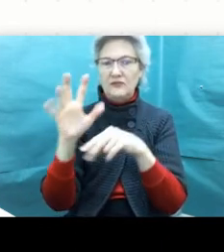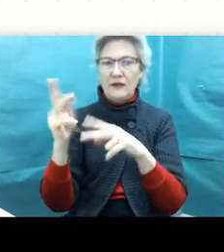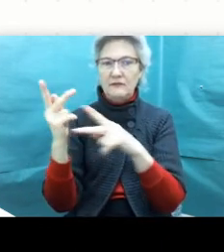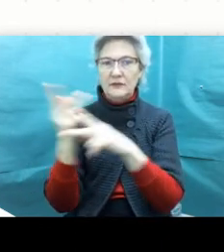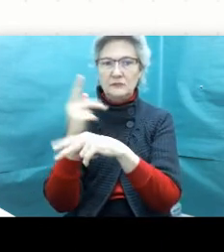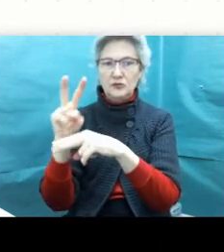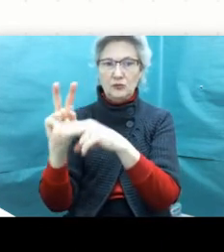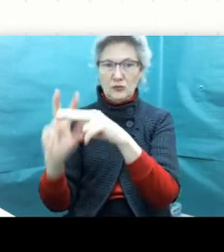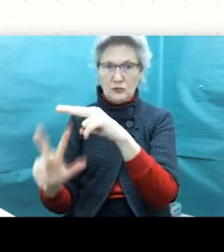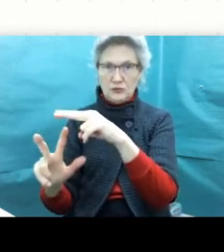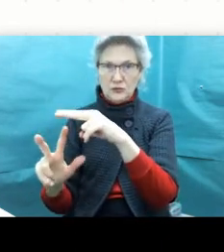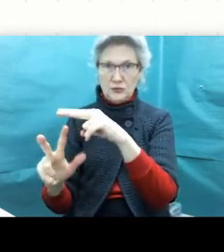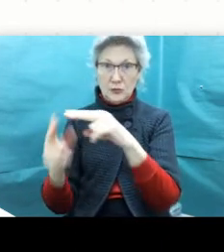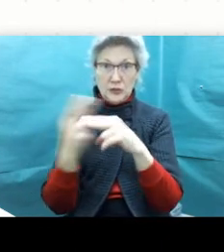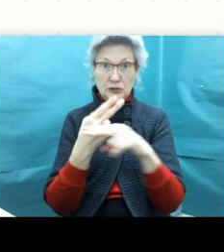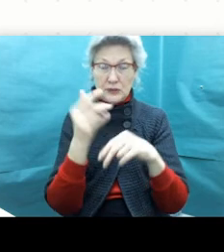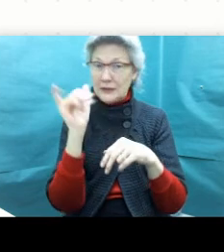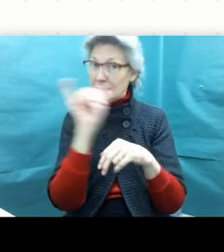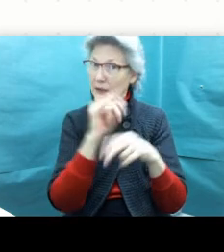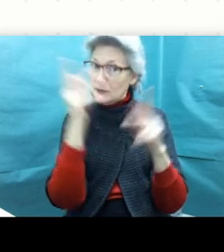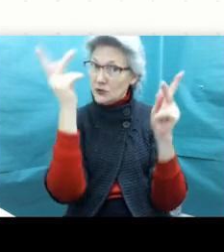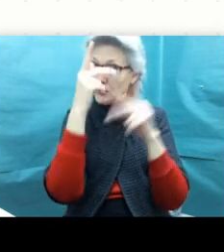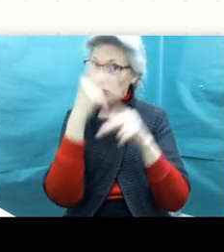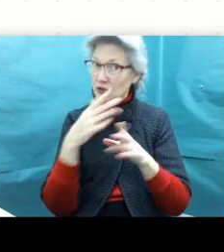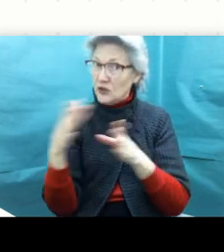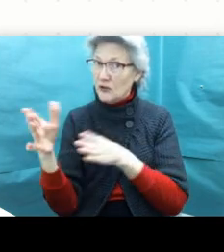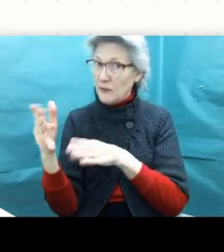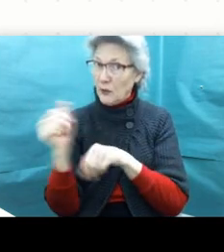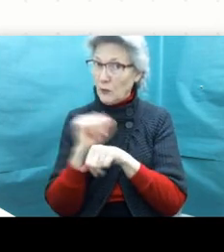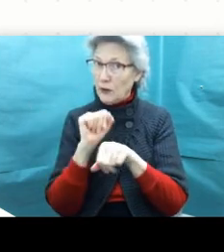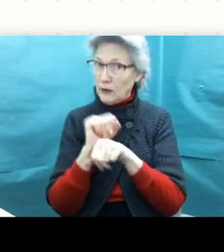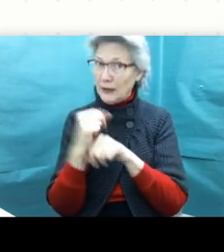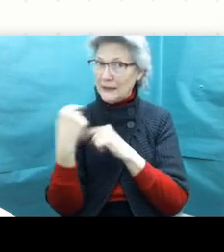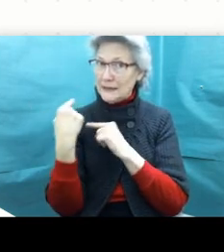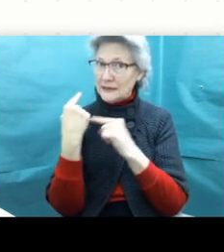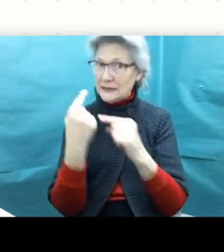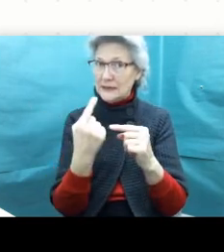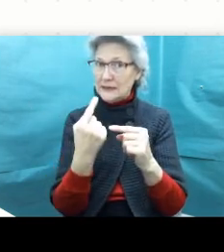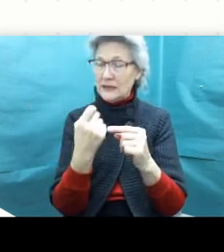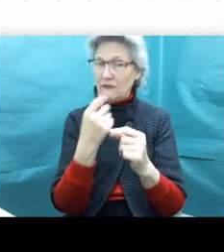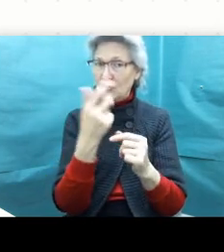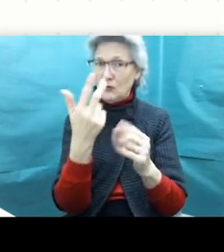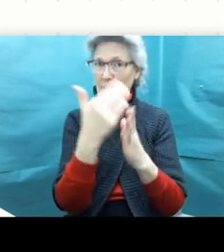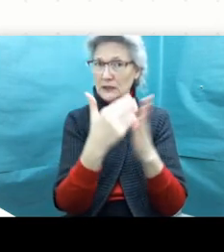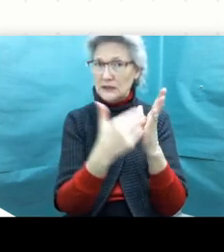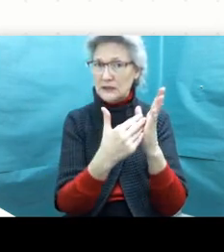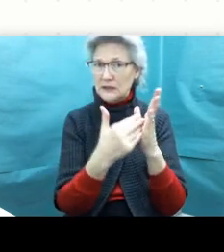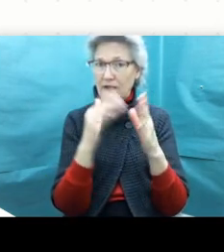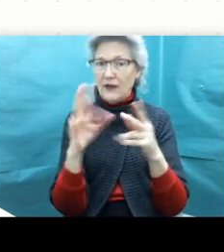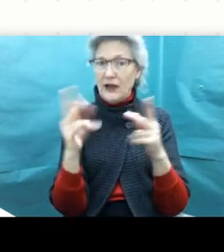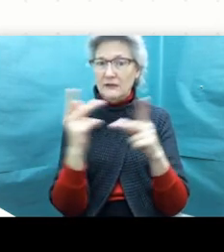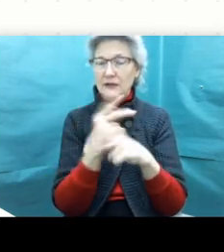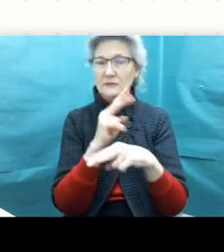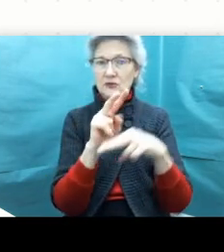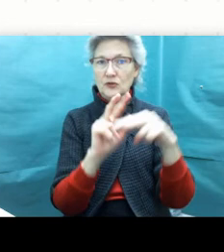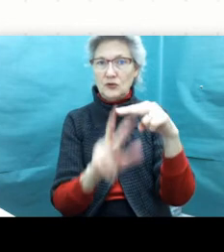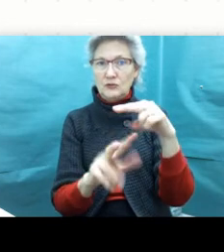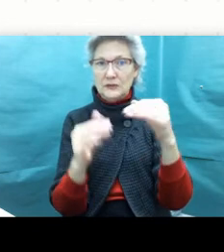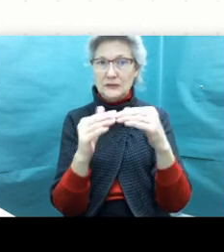5 times 2 plus 5 times 2/3. Well, using the same strategy we've been working on the last couple lessons, 5 times 2/3 is